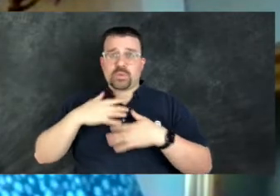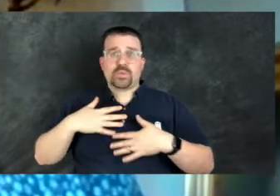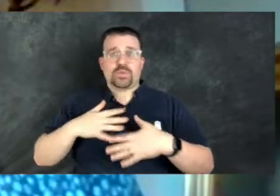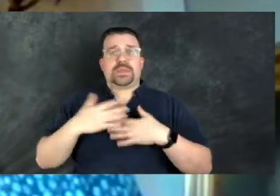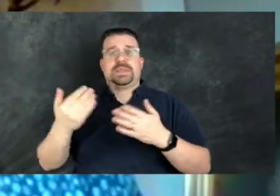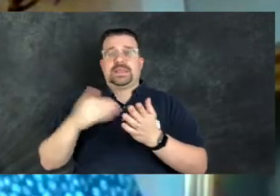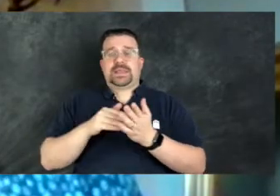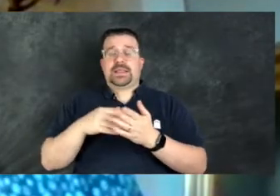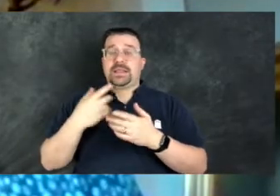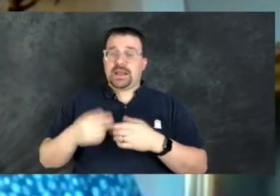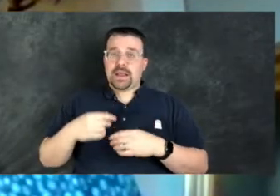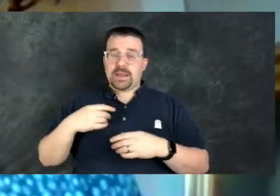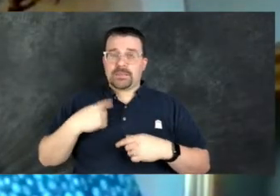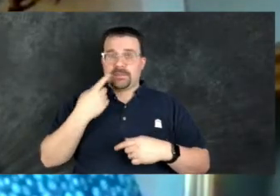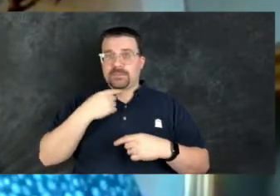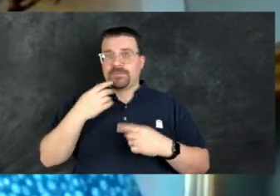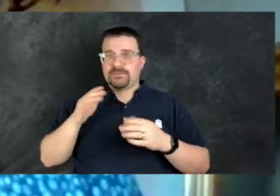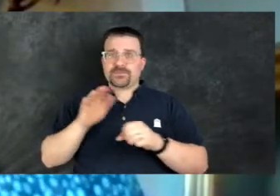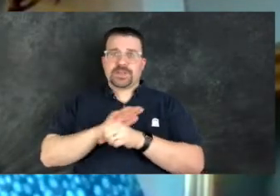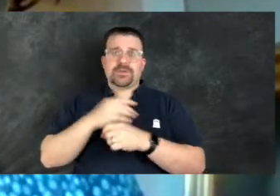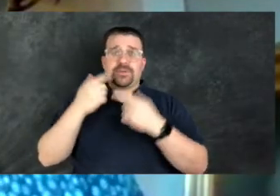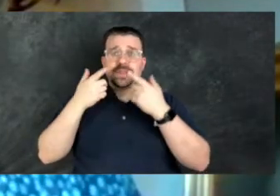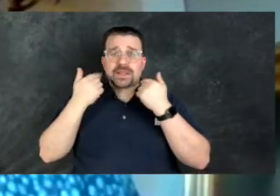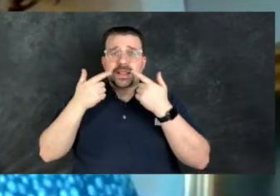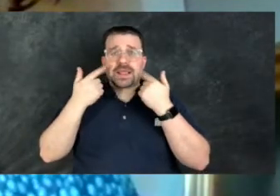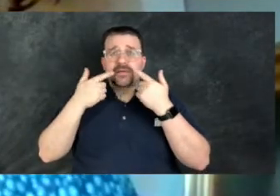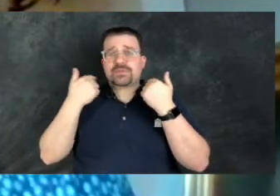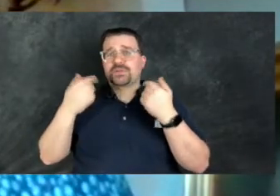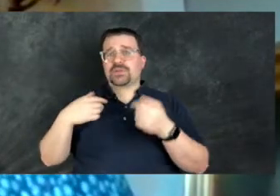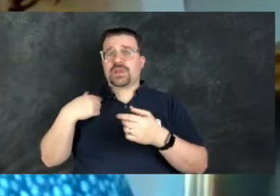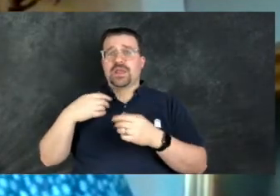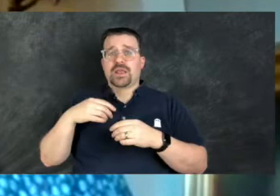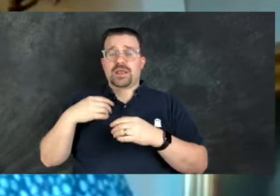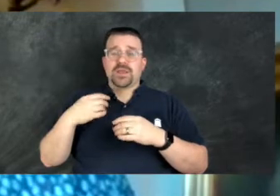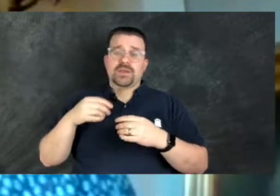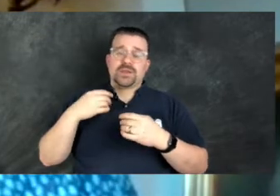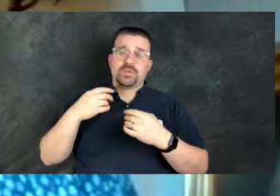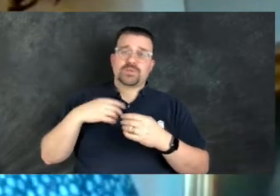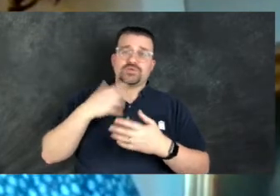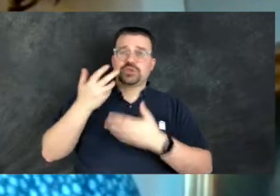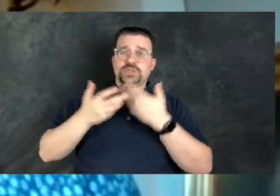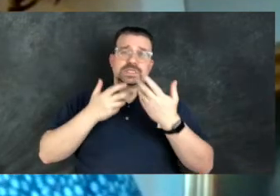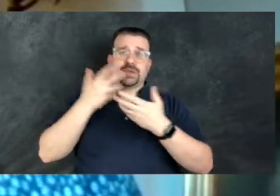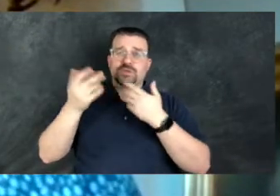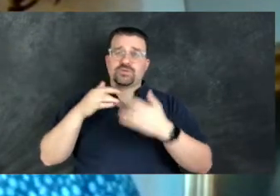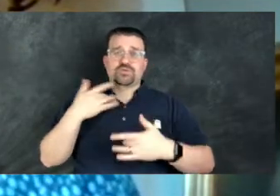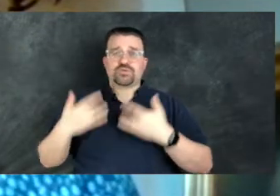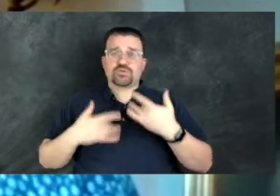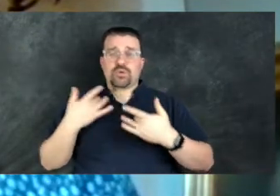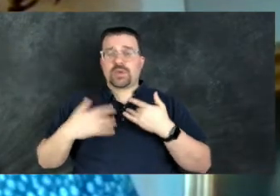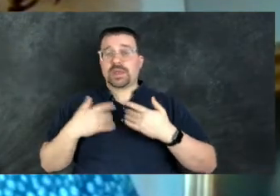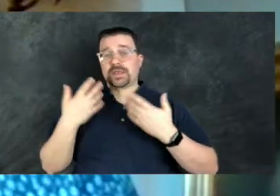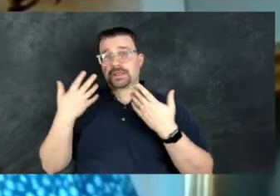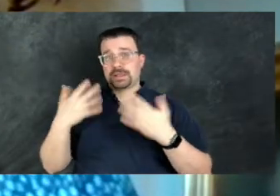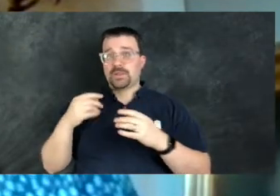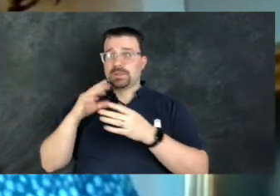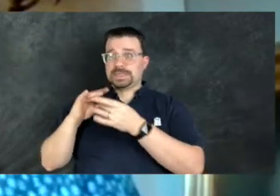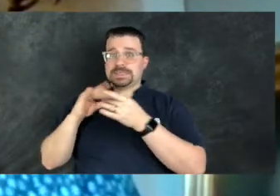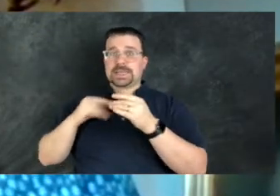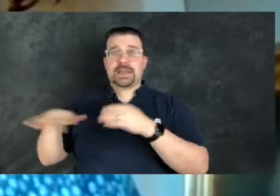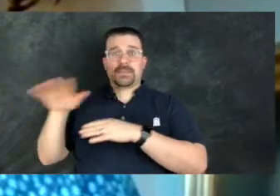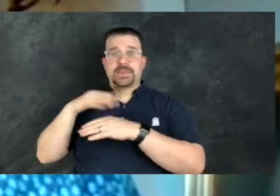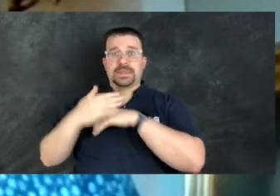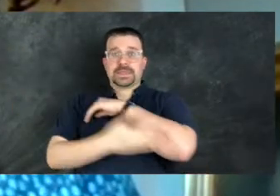our mouth was filled with laughter and our tongue with shouts of joy. Then it was said among the